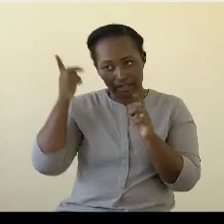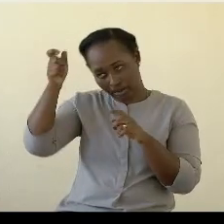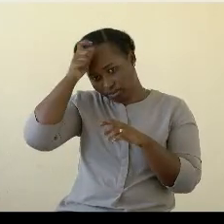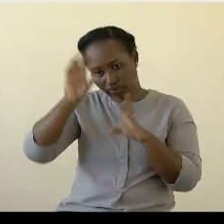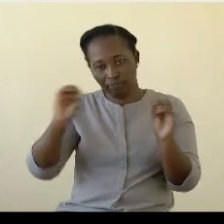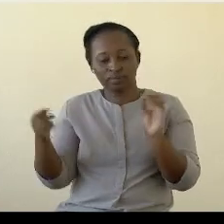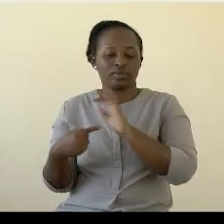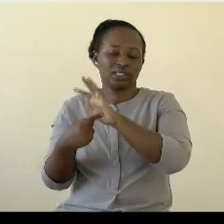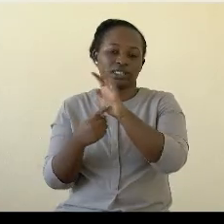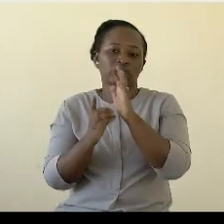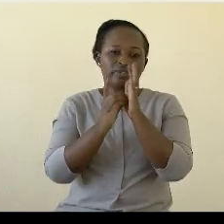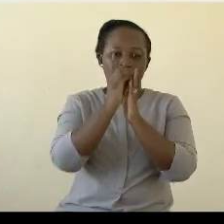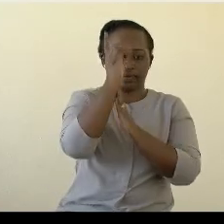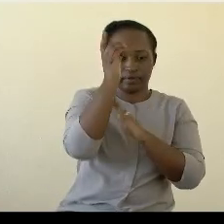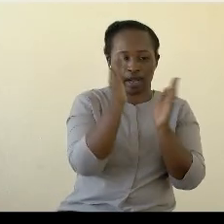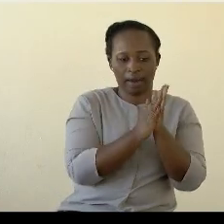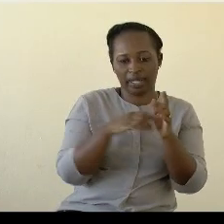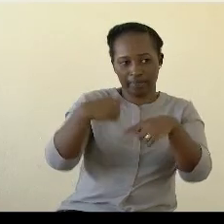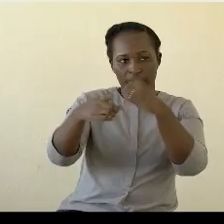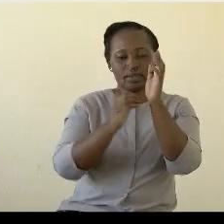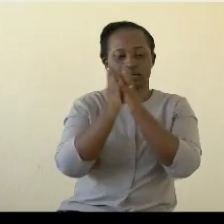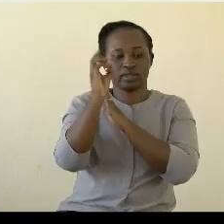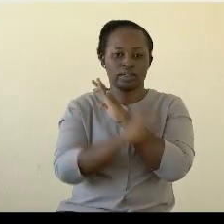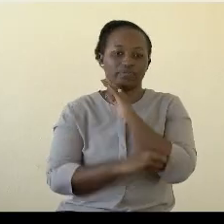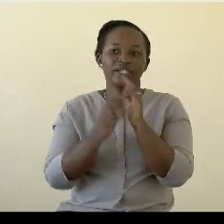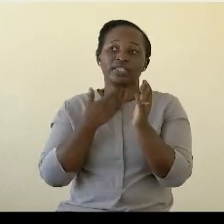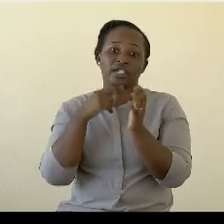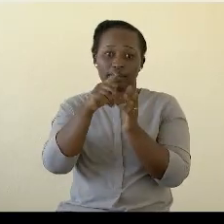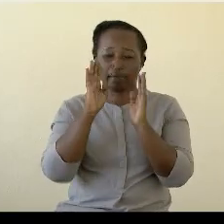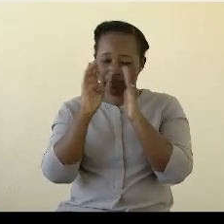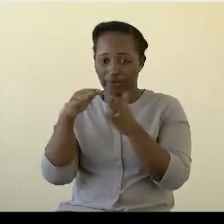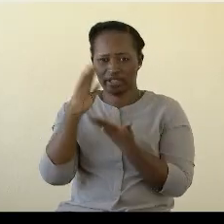and developing country. I want you to take note of this,